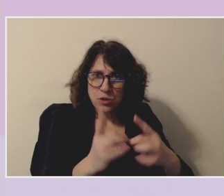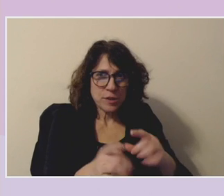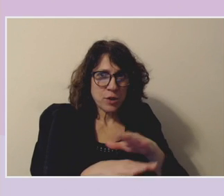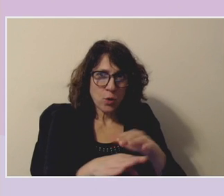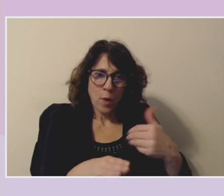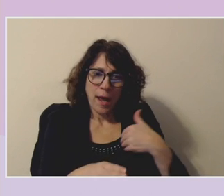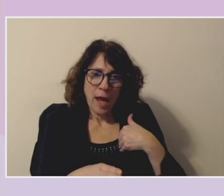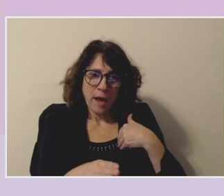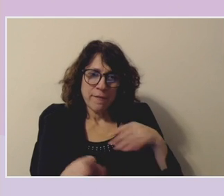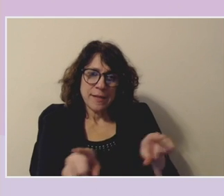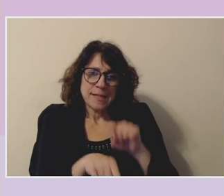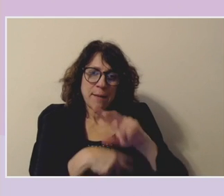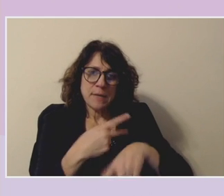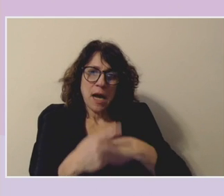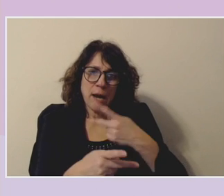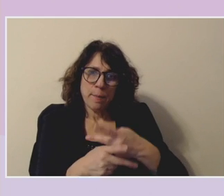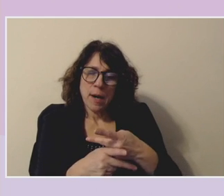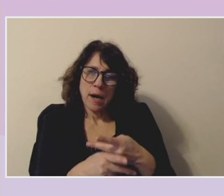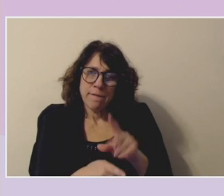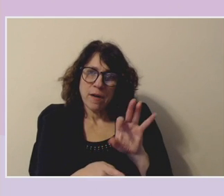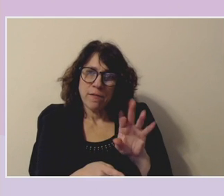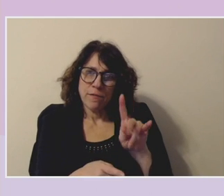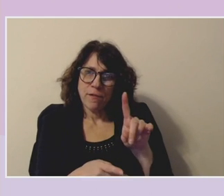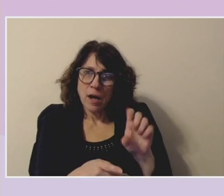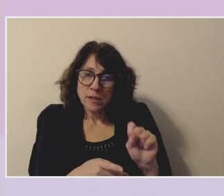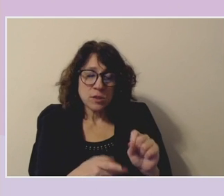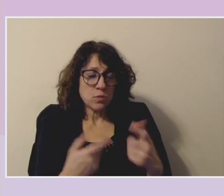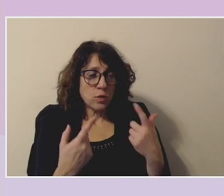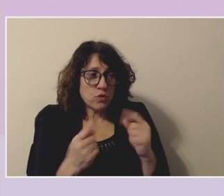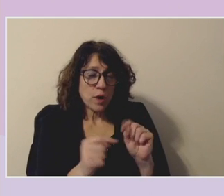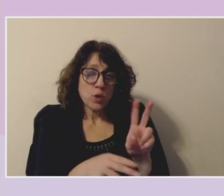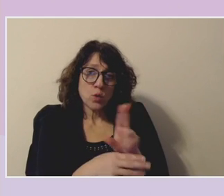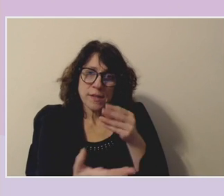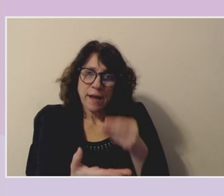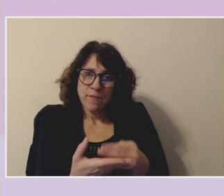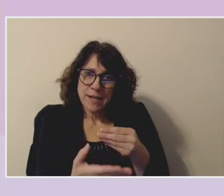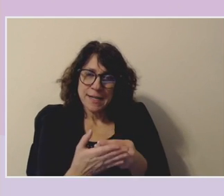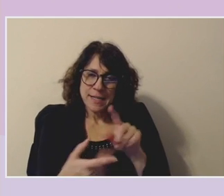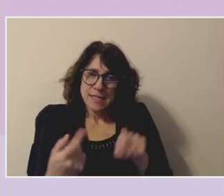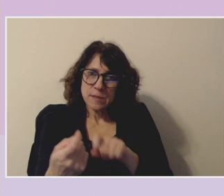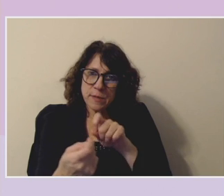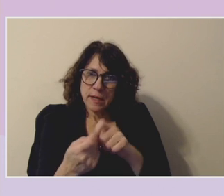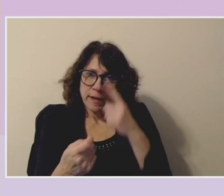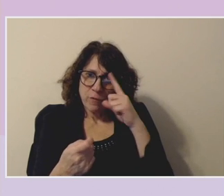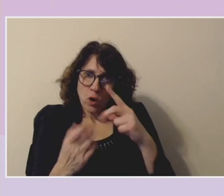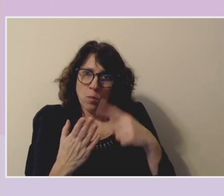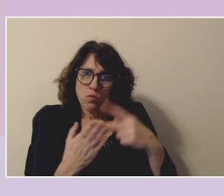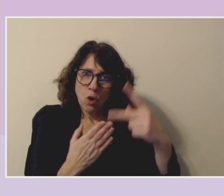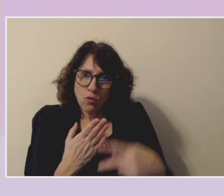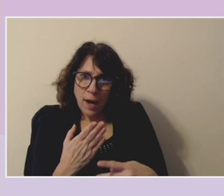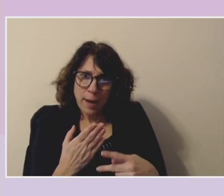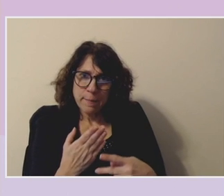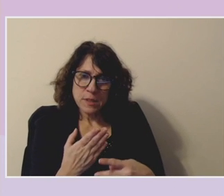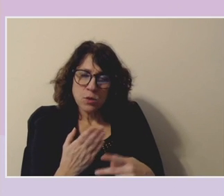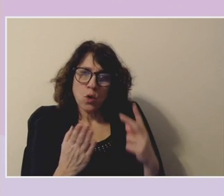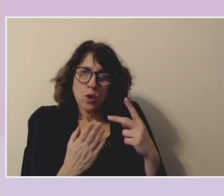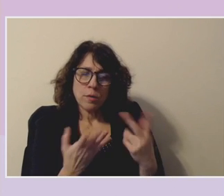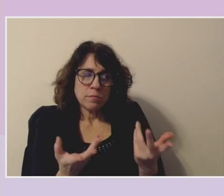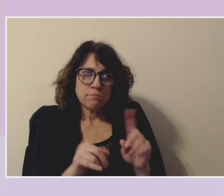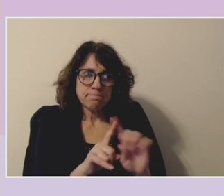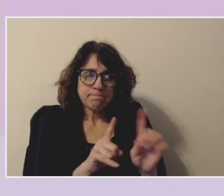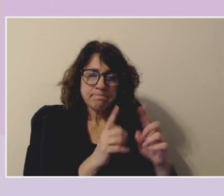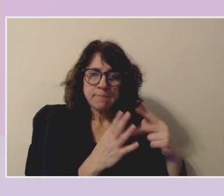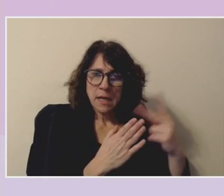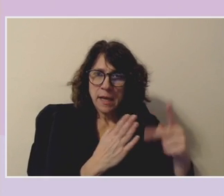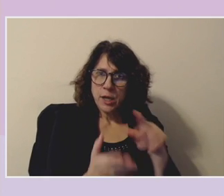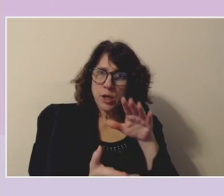We try to make sure that we use those funds specifically for programs or initiatives like the community school